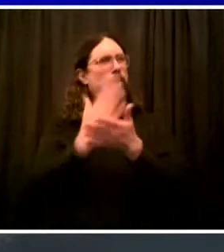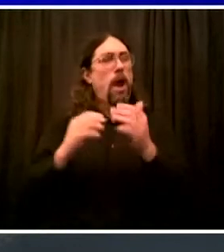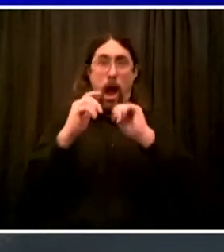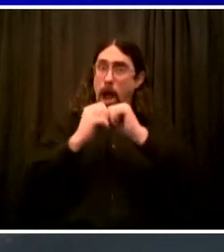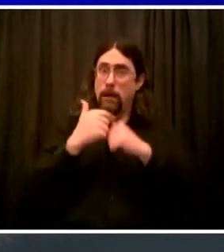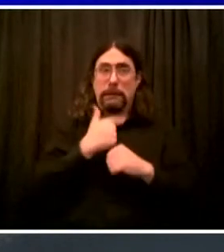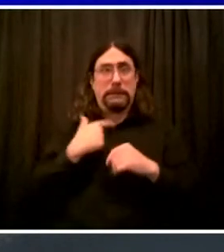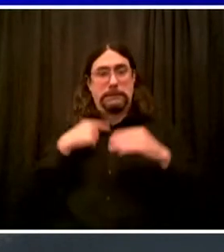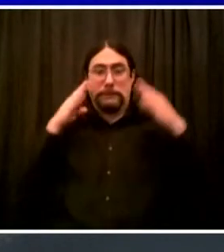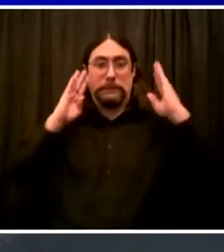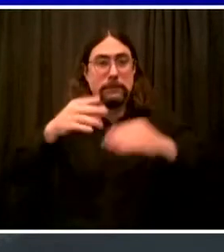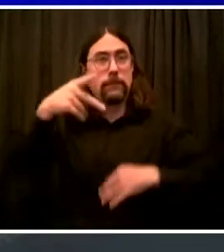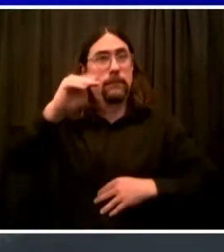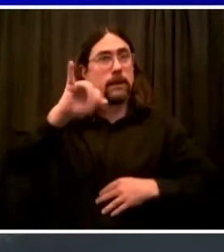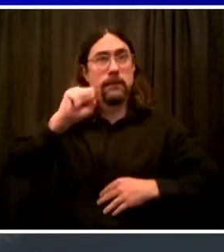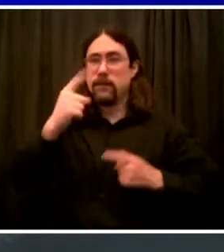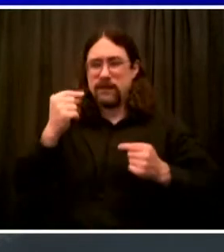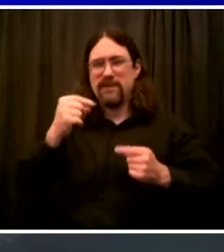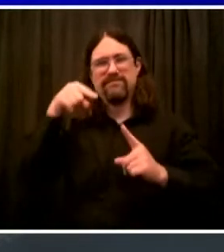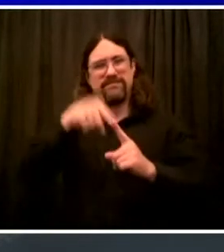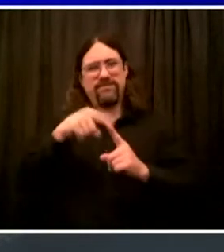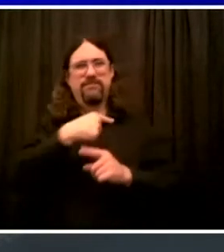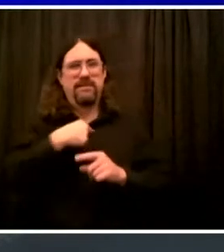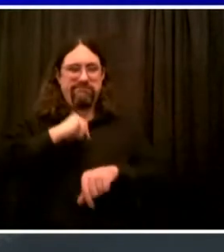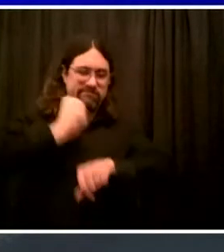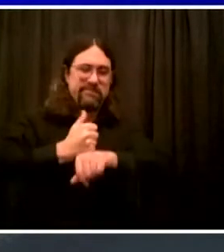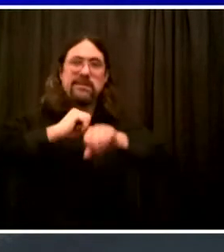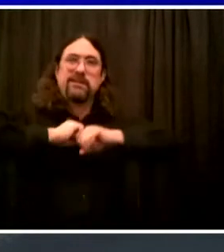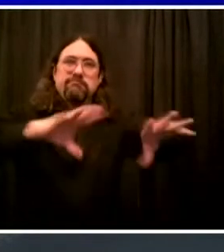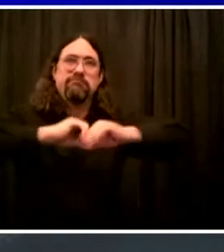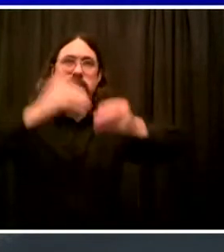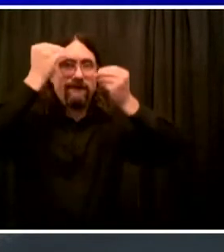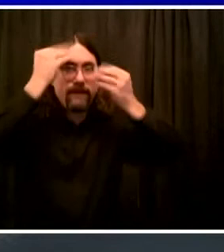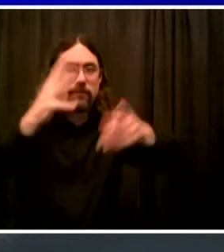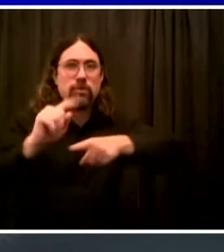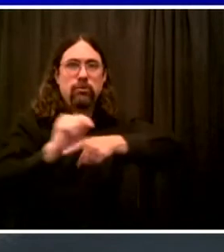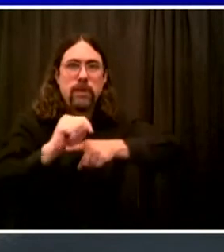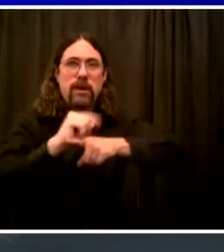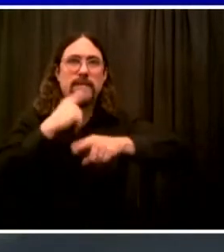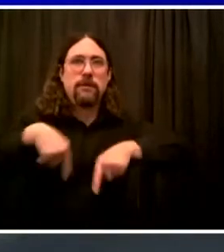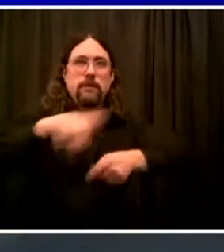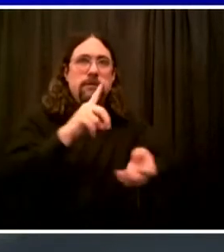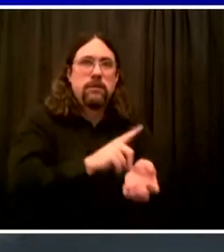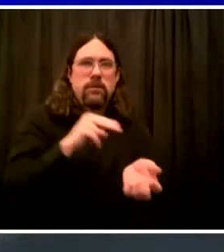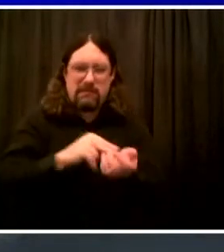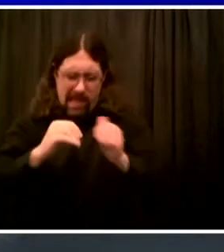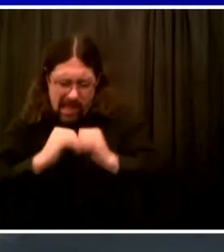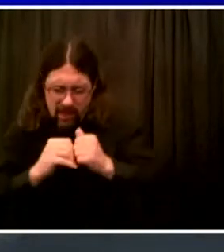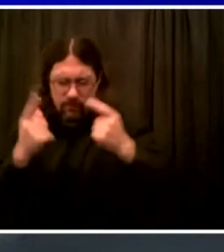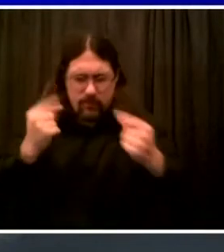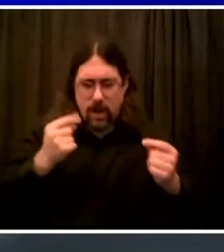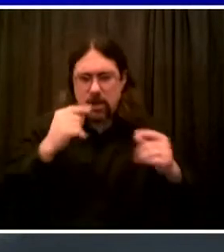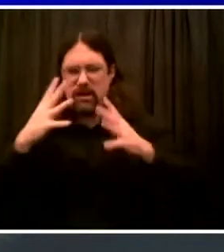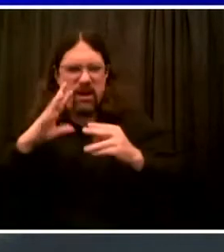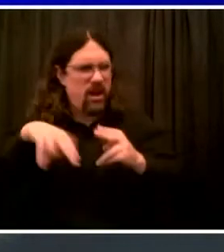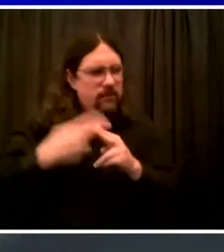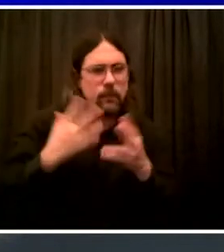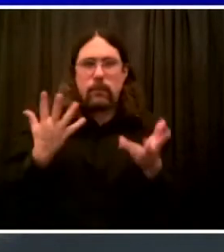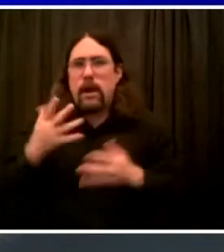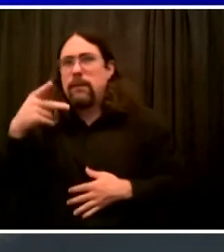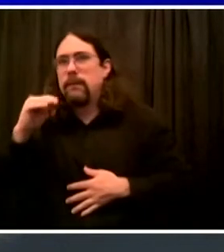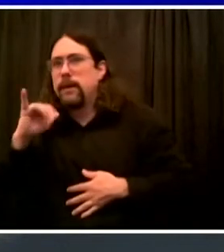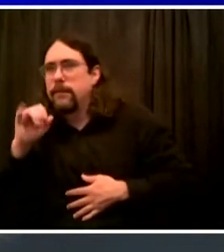ICUs on a regular basis, following up on literally every case, even new or suspected cases, to check on what's happening. This